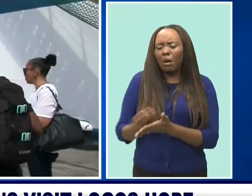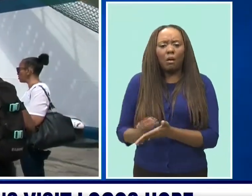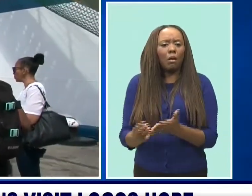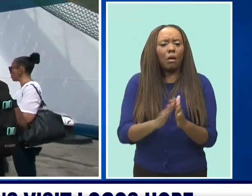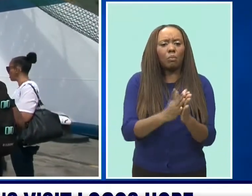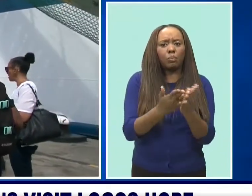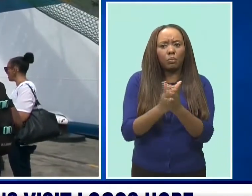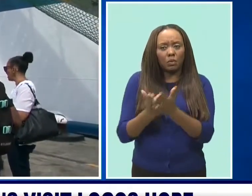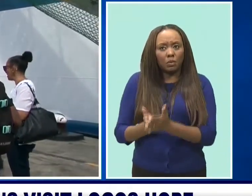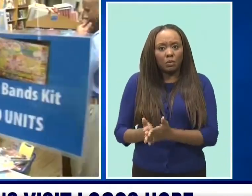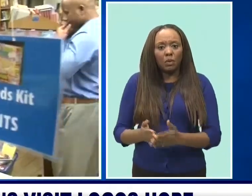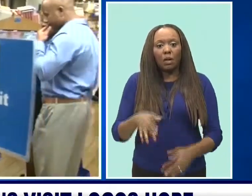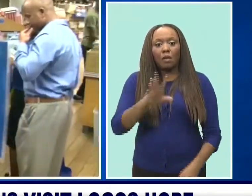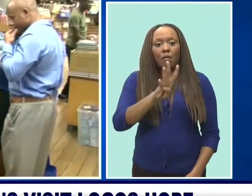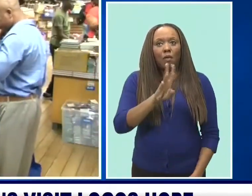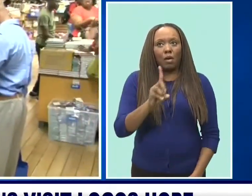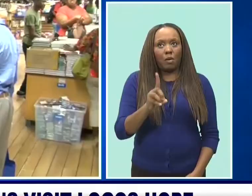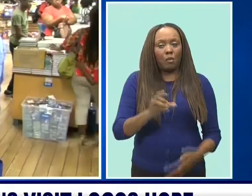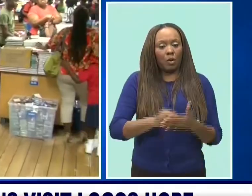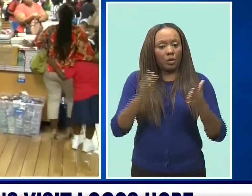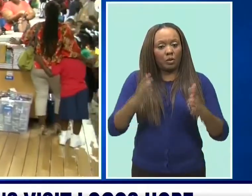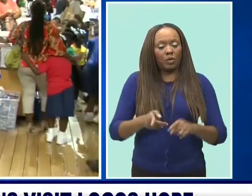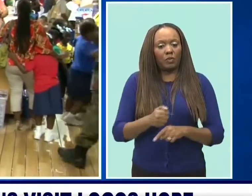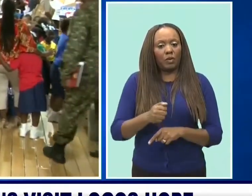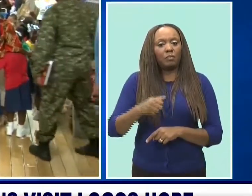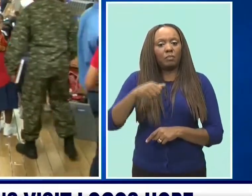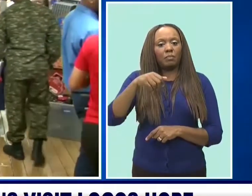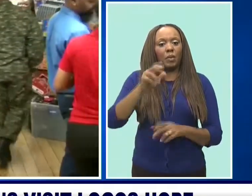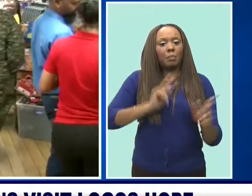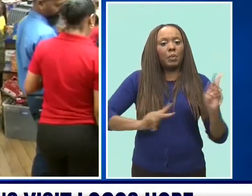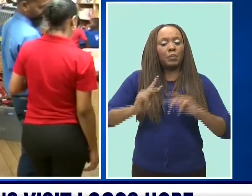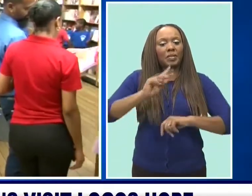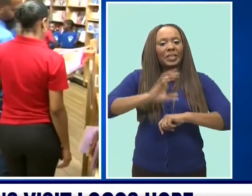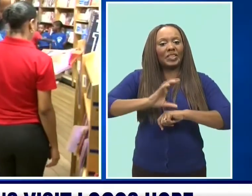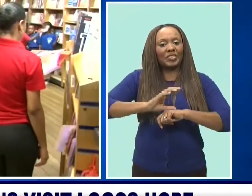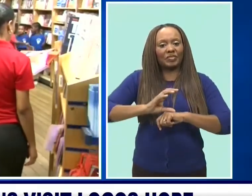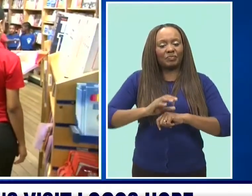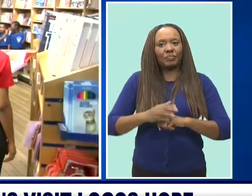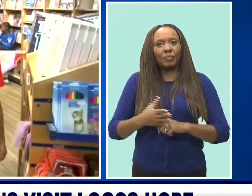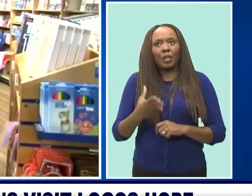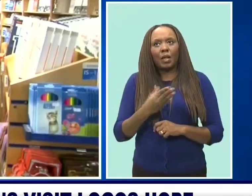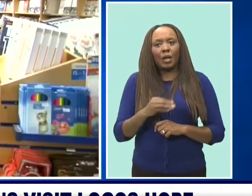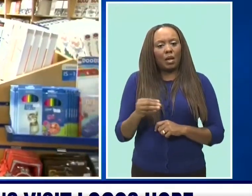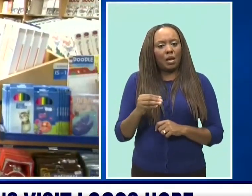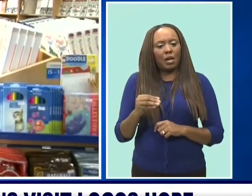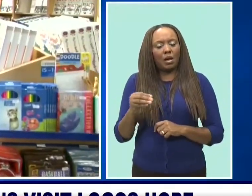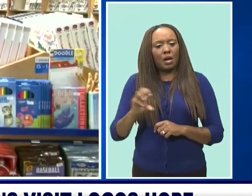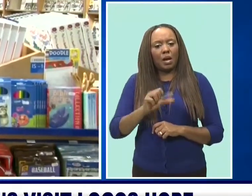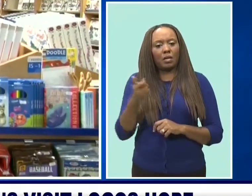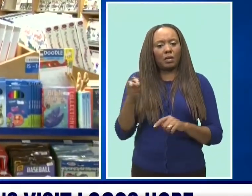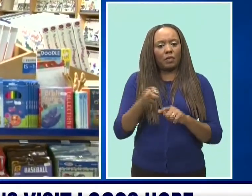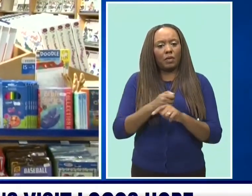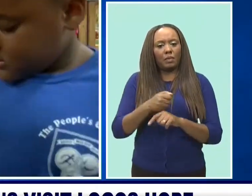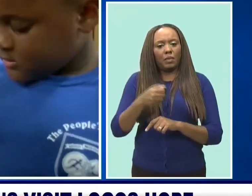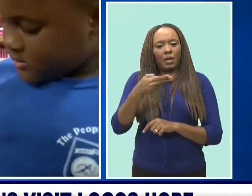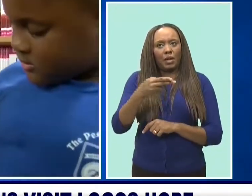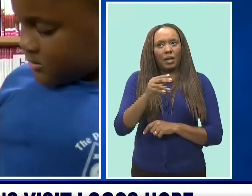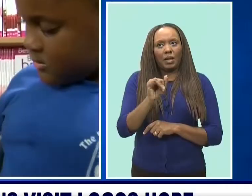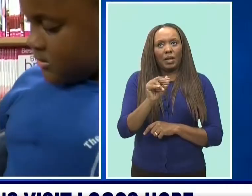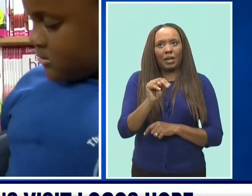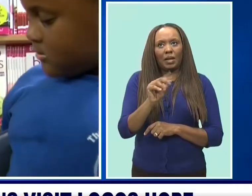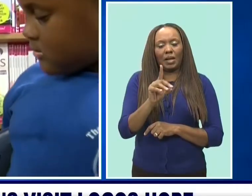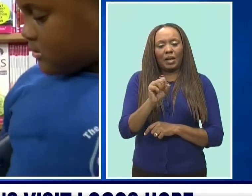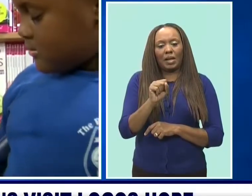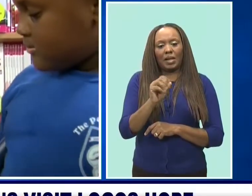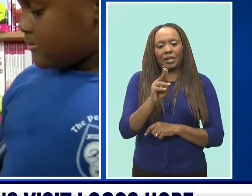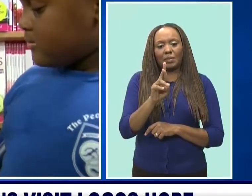Among them, 41 students from the People's Cathedral and 116 from Hinesbury Primary. I have a sticker